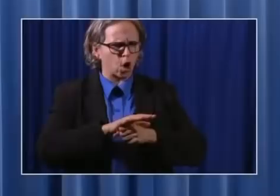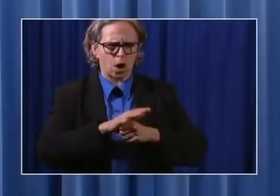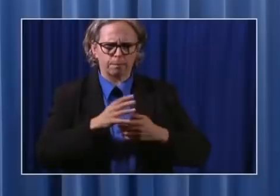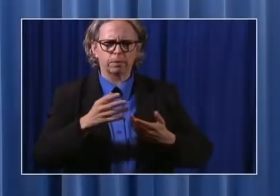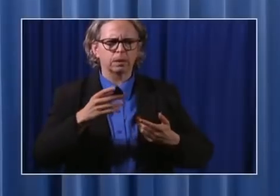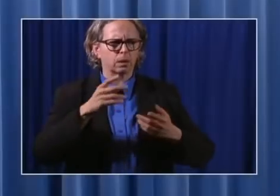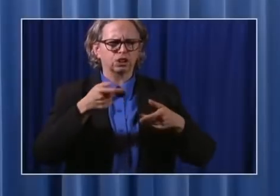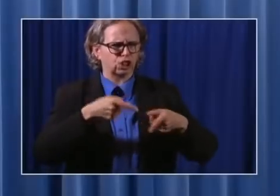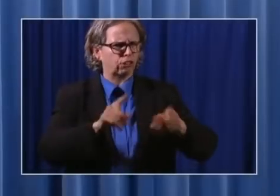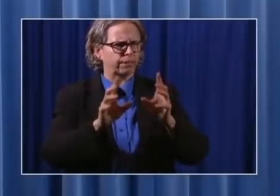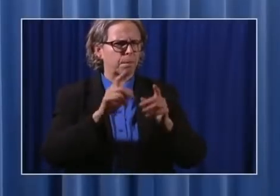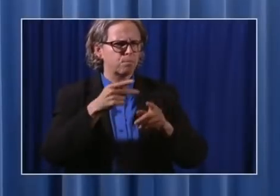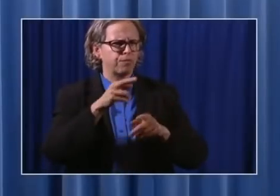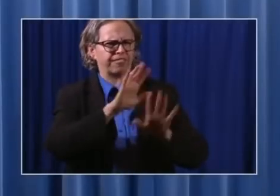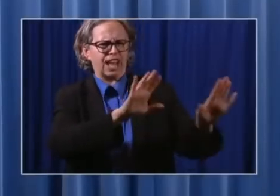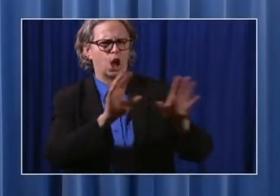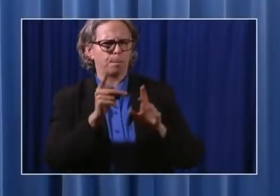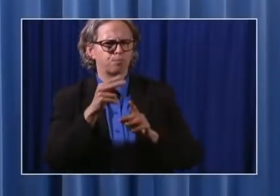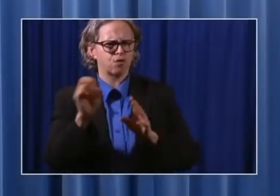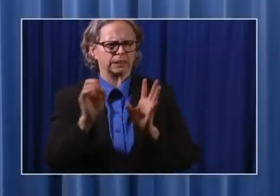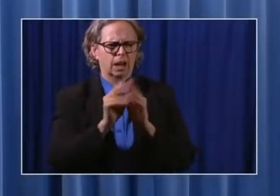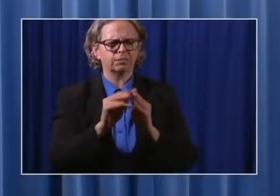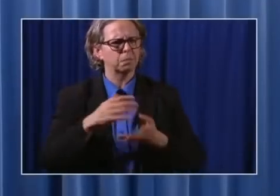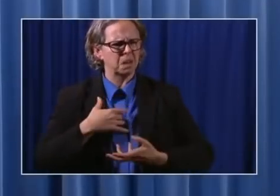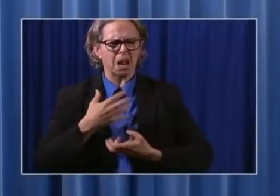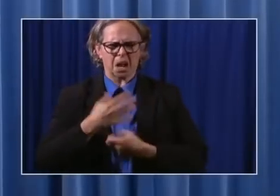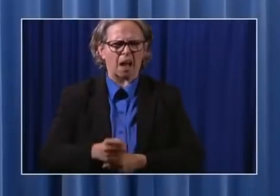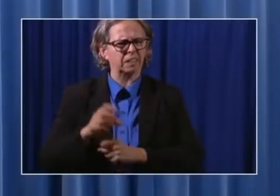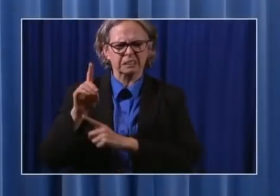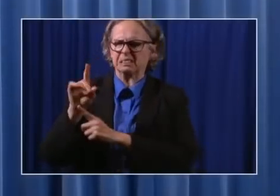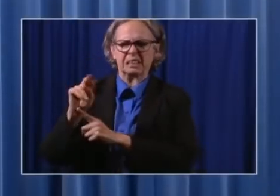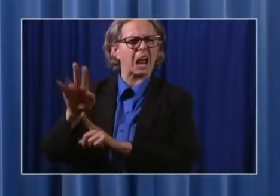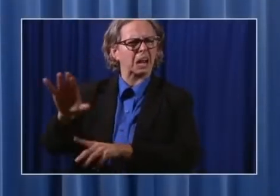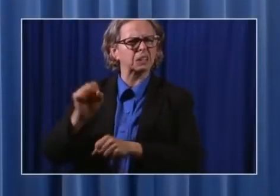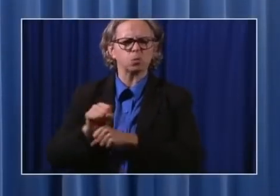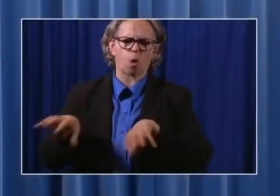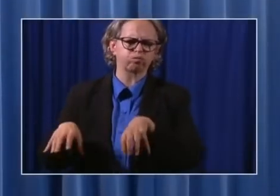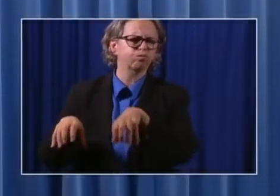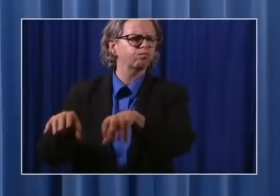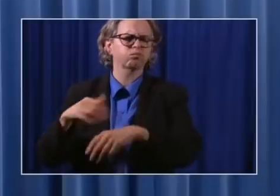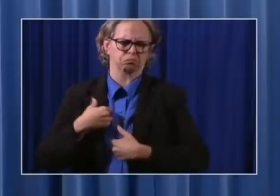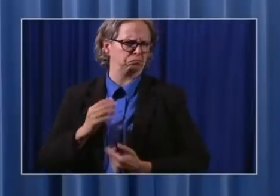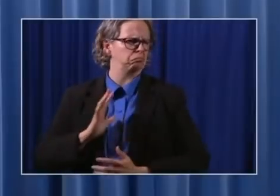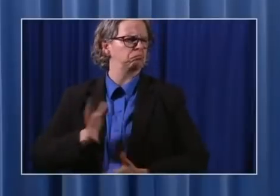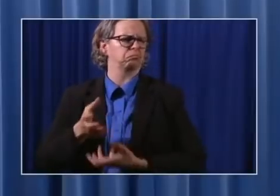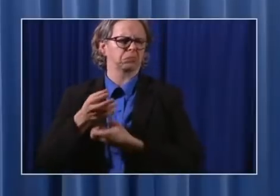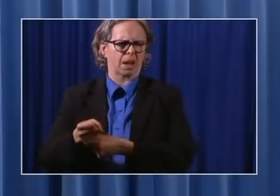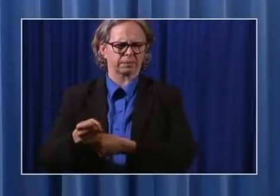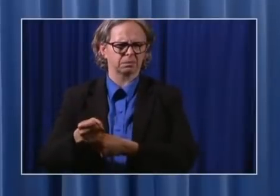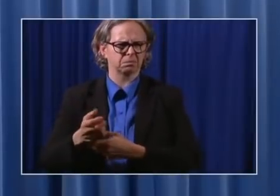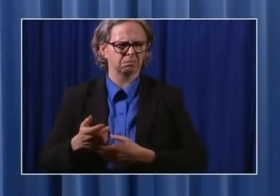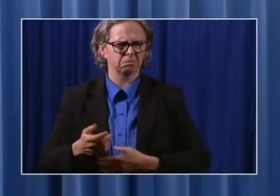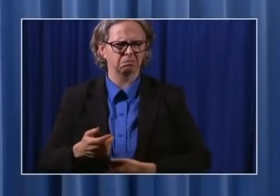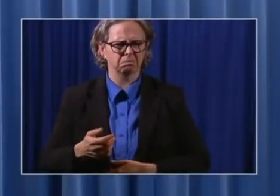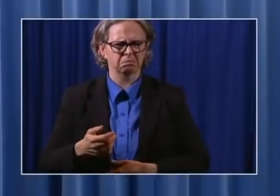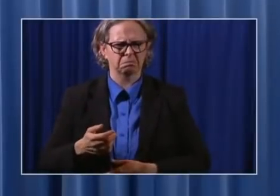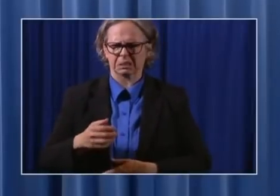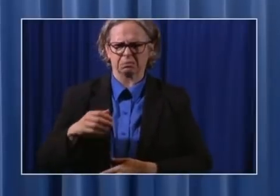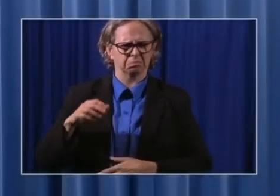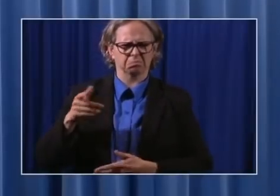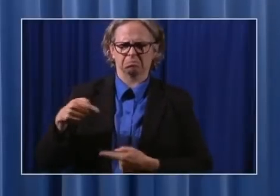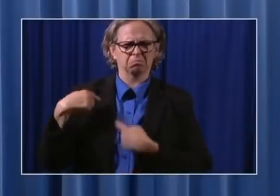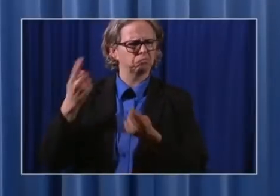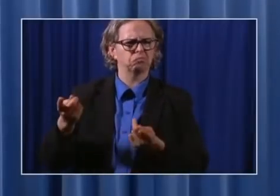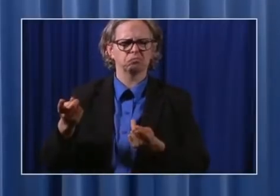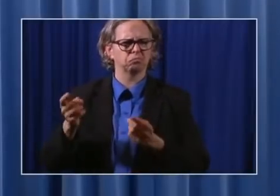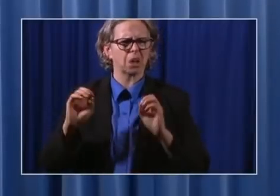confidence in him, and have no indication at all that he did anything wrong